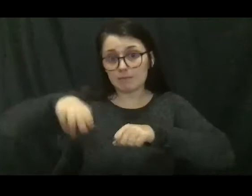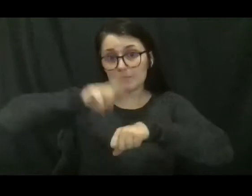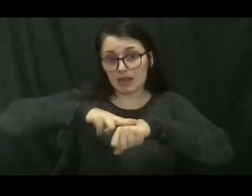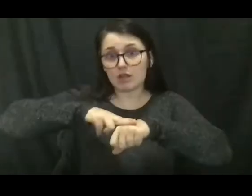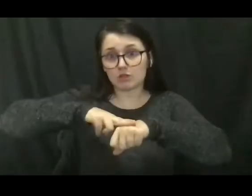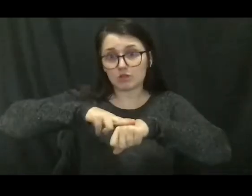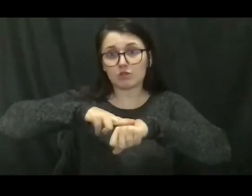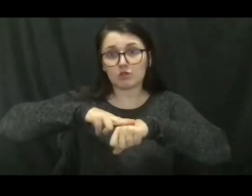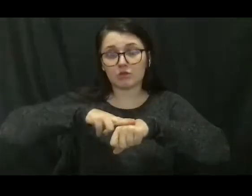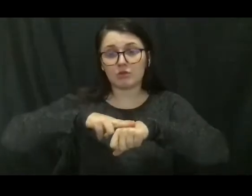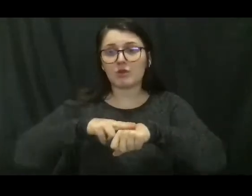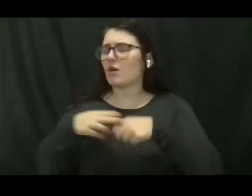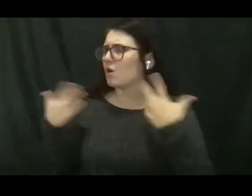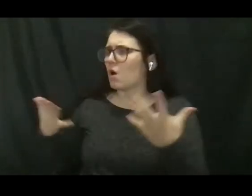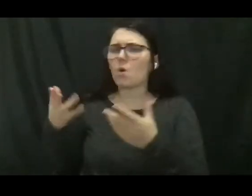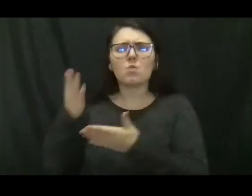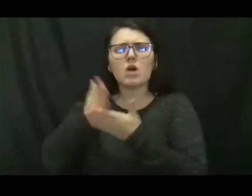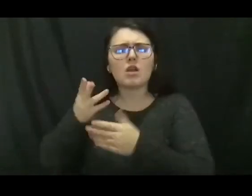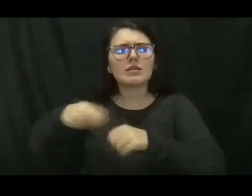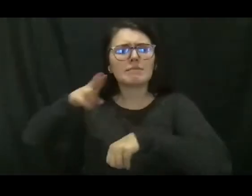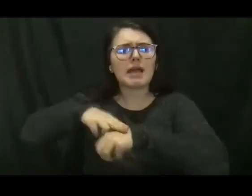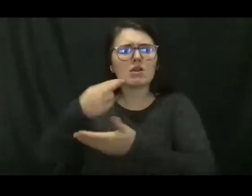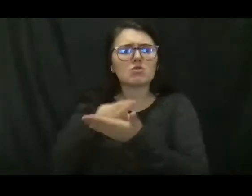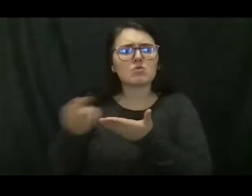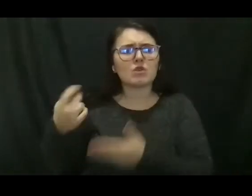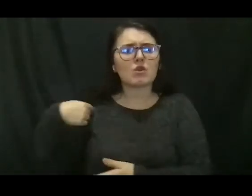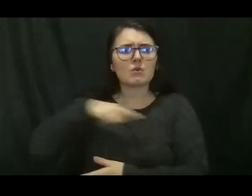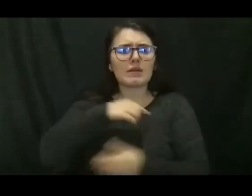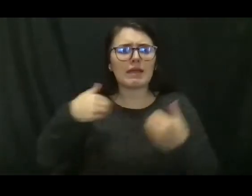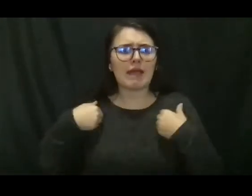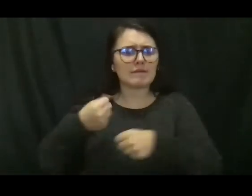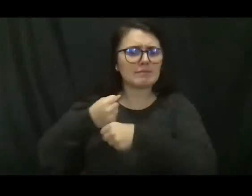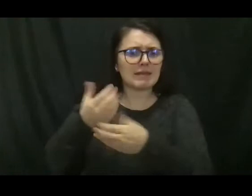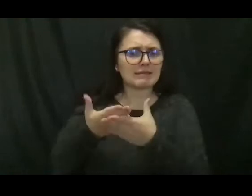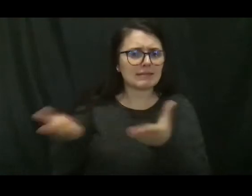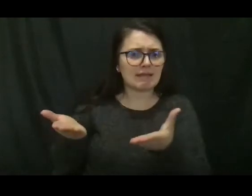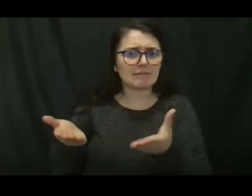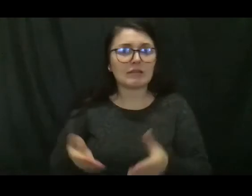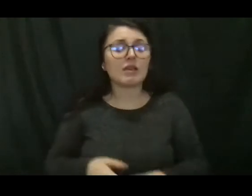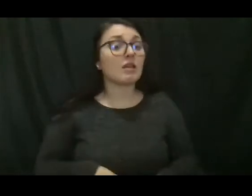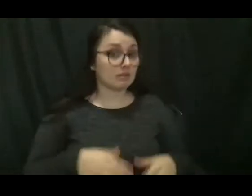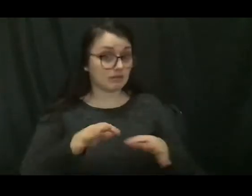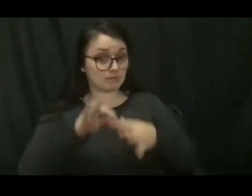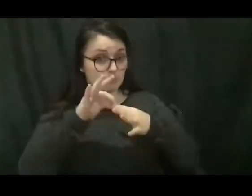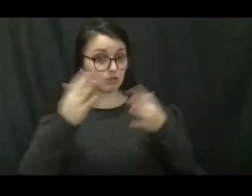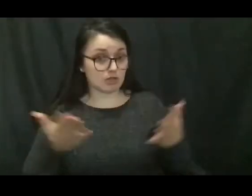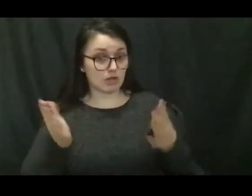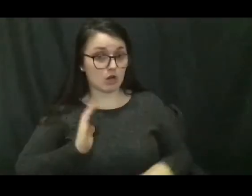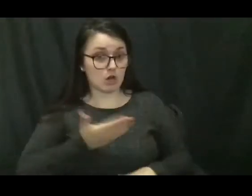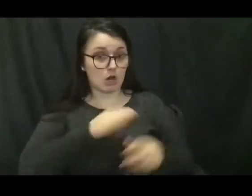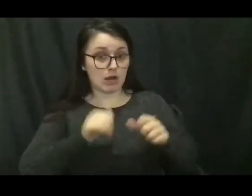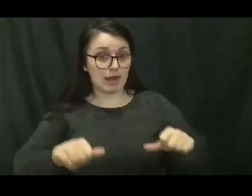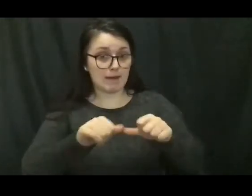EcoChick, what are some of the natural resources that we use to make stuff? Well, especially here in our area, wood is one